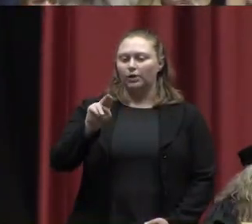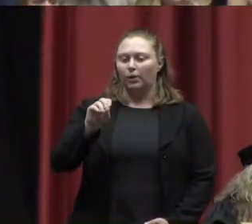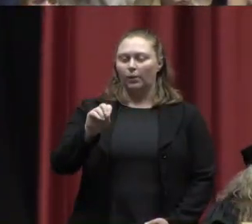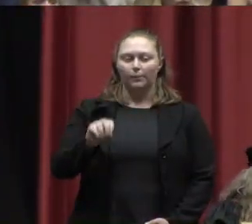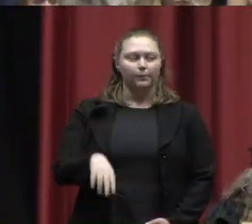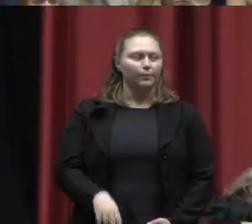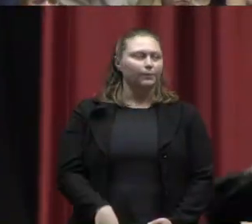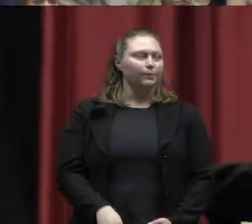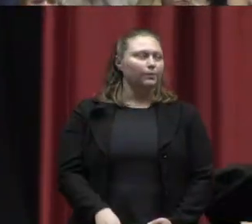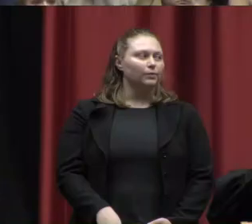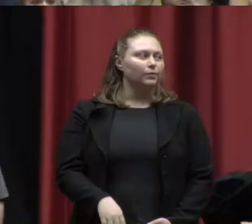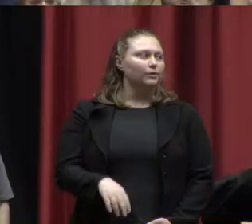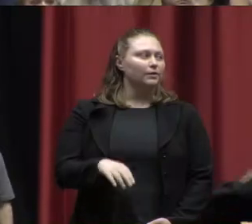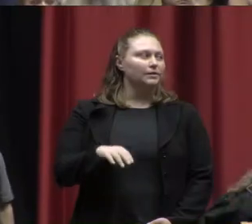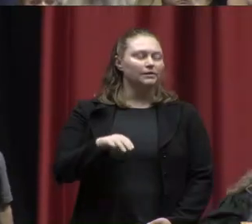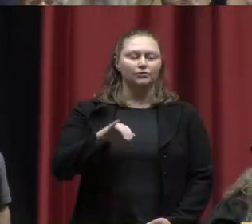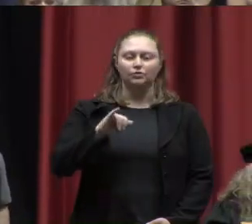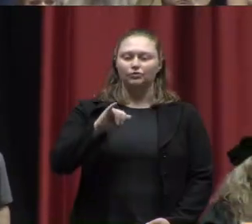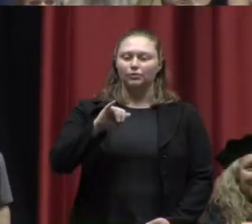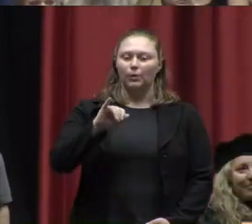Wei Jin Yu.